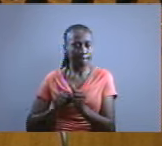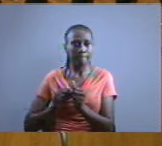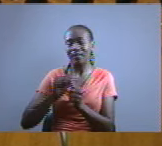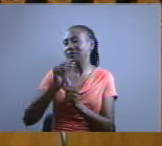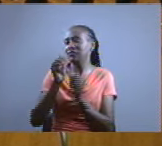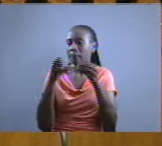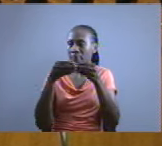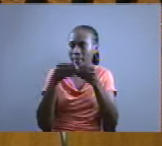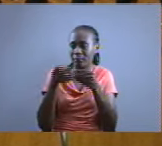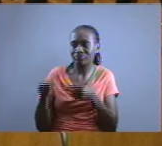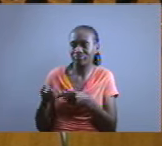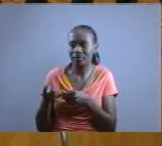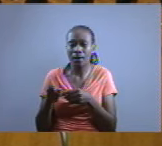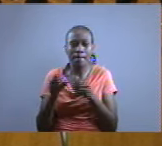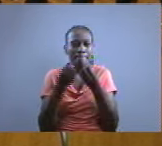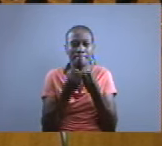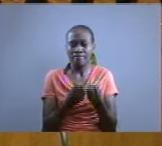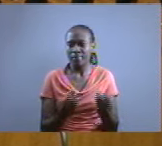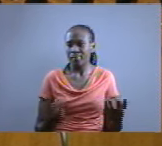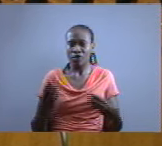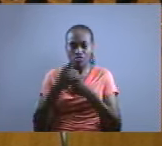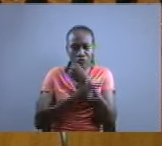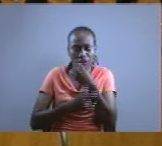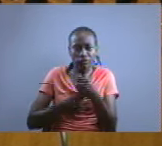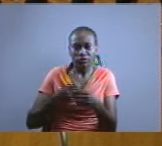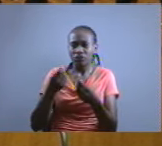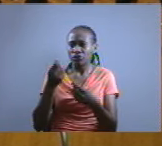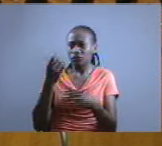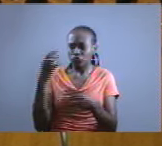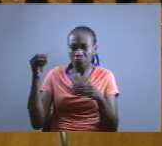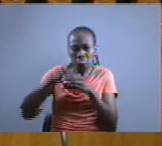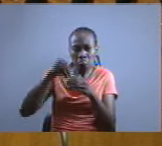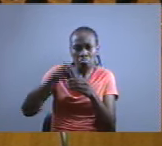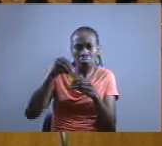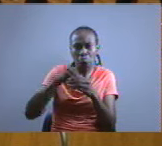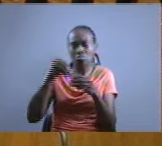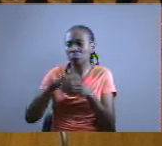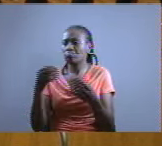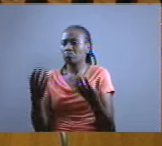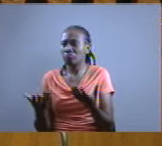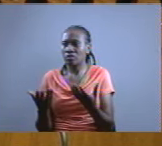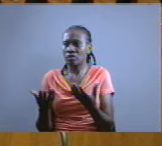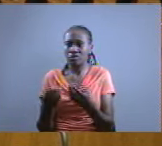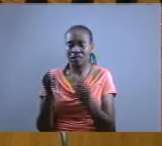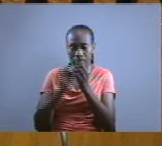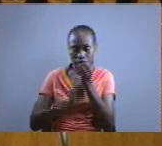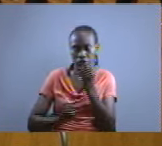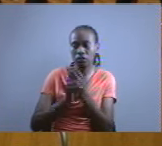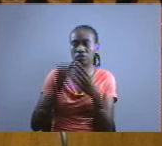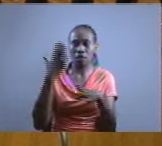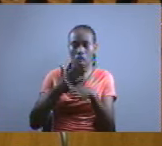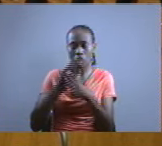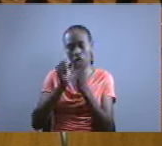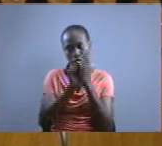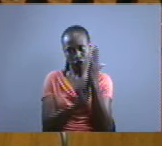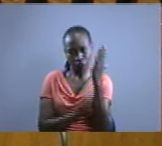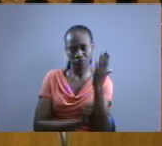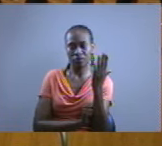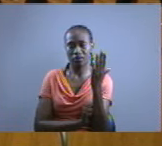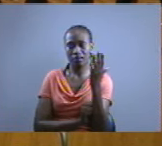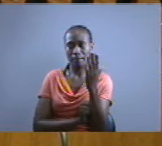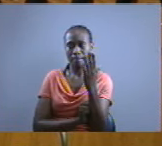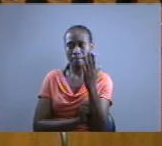the leading countries that has made visible contribution in the shape and content of the international labor agenda, and